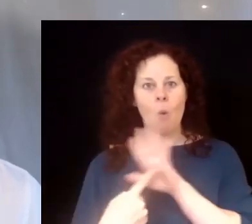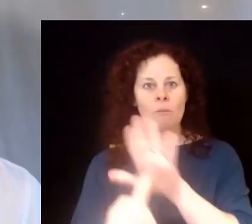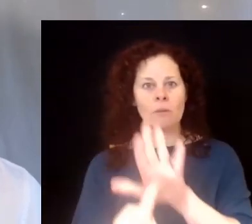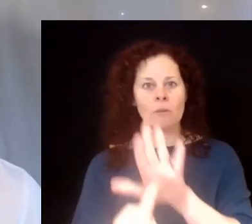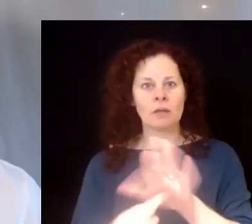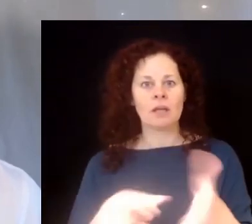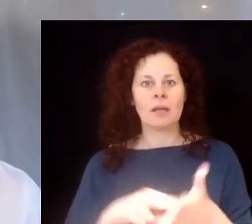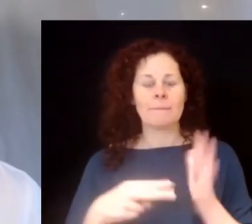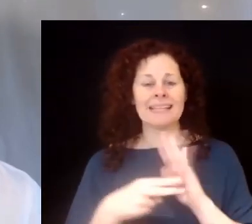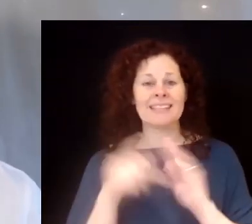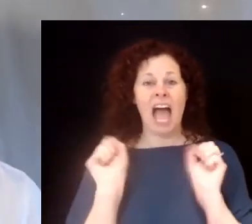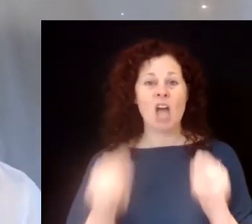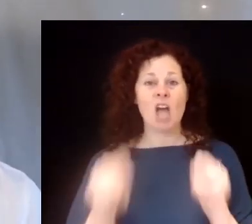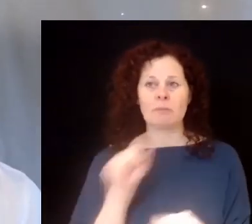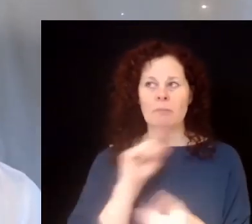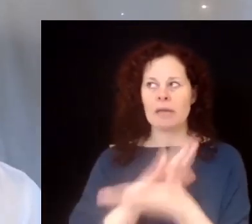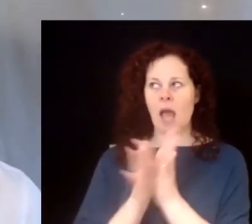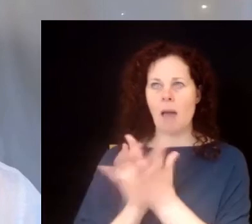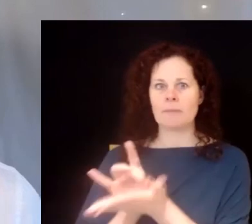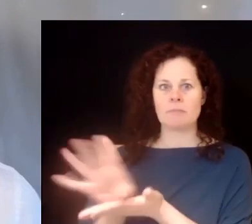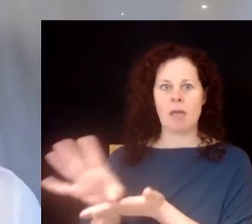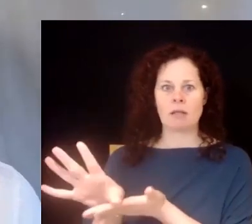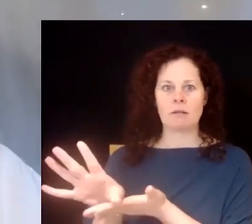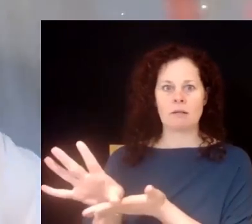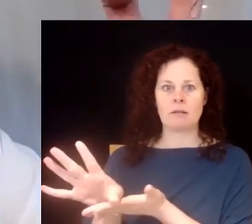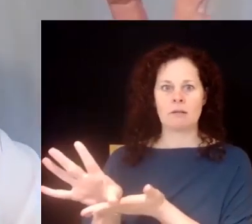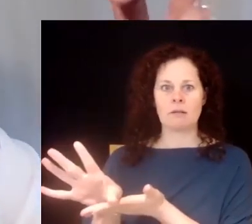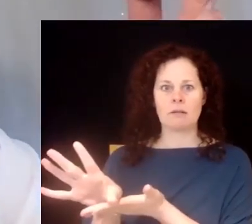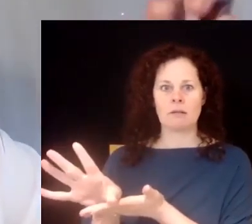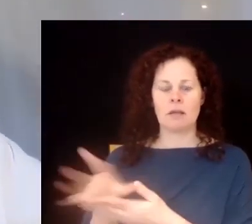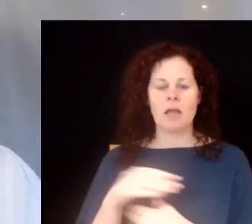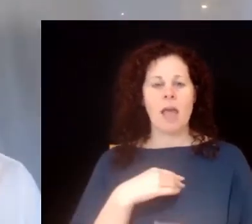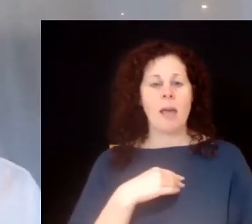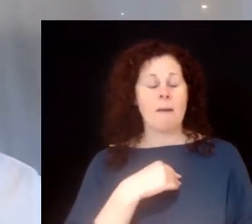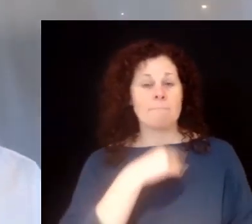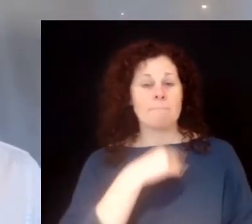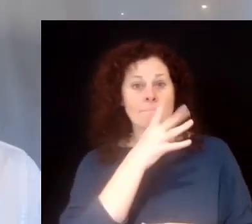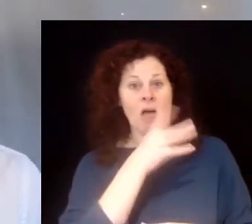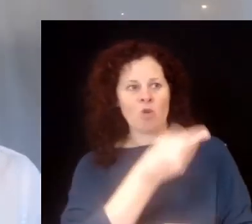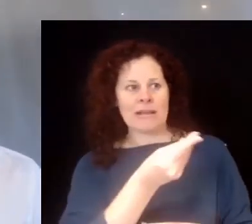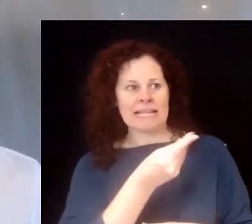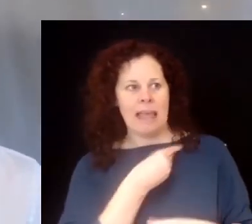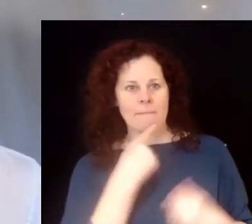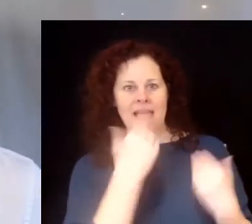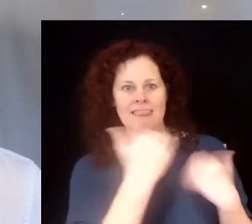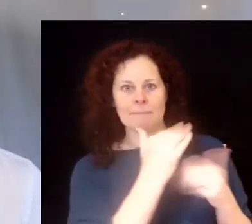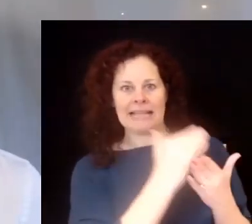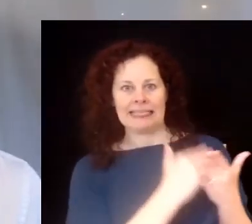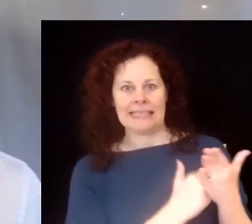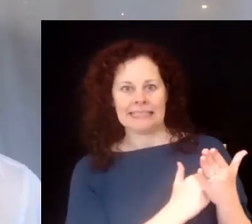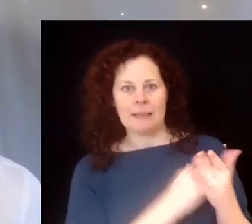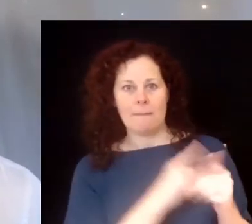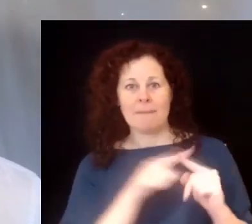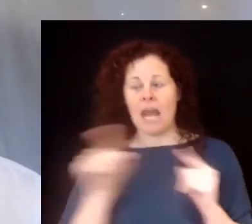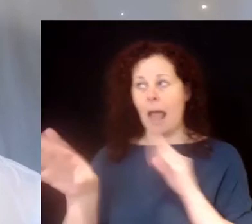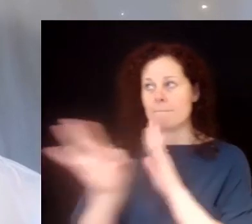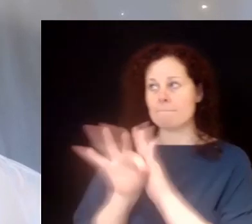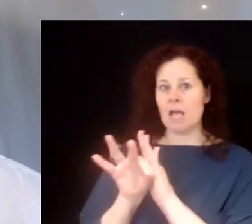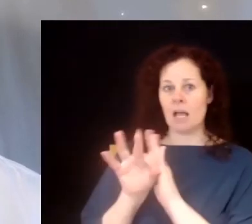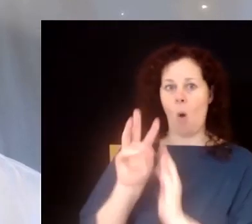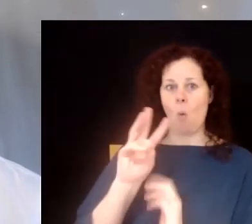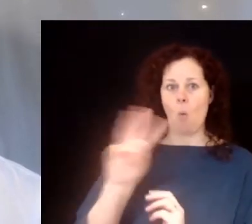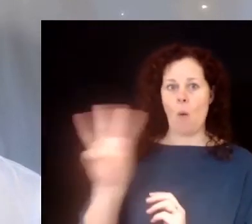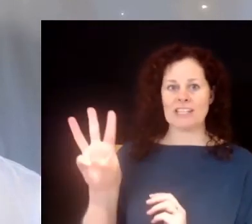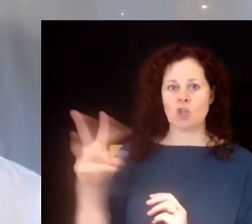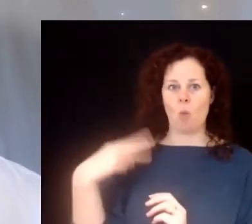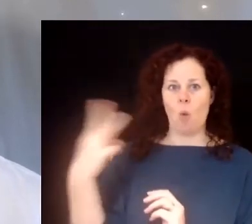Western, and I believe my mom's exact words were, "I won't pay a single cent into that liberal institution." This was intended